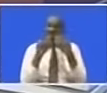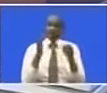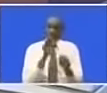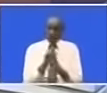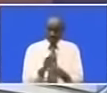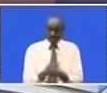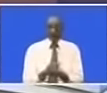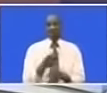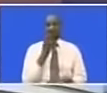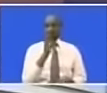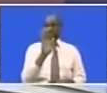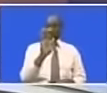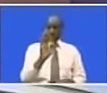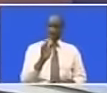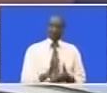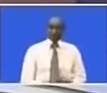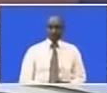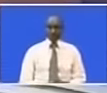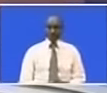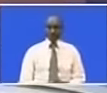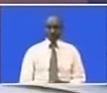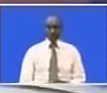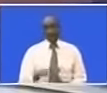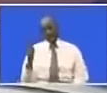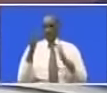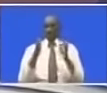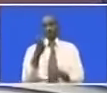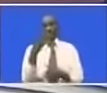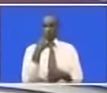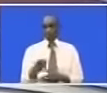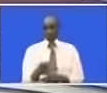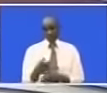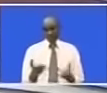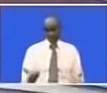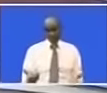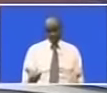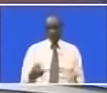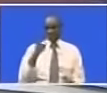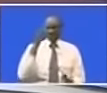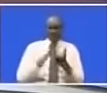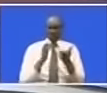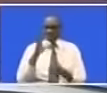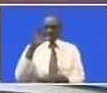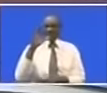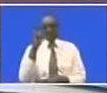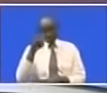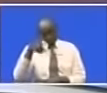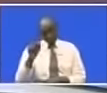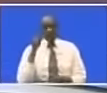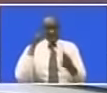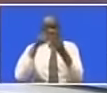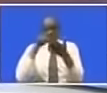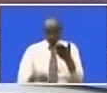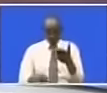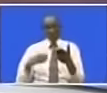for that, your feedback. And then there was another one here. Erastus Oyaro, you believe CCM in Tanzania is in